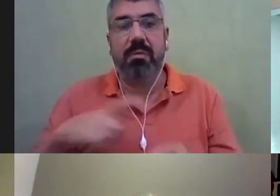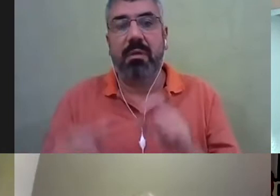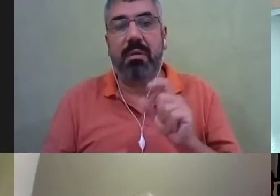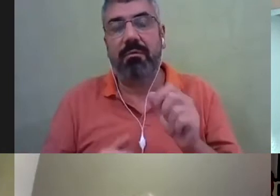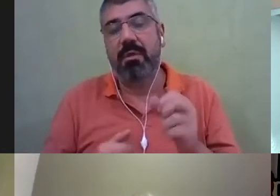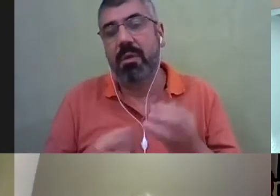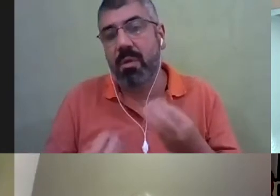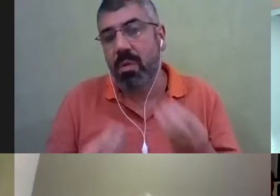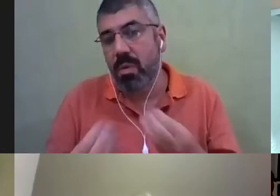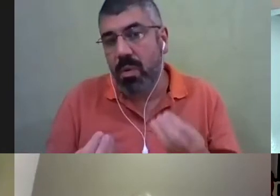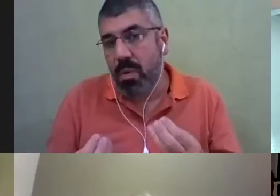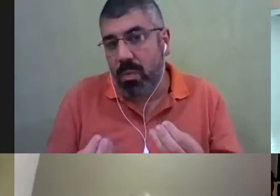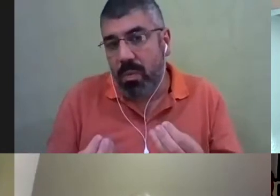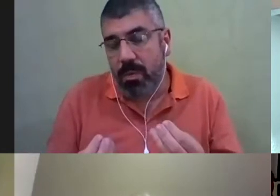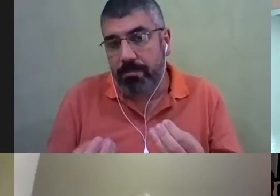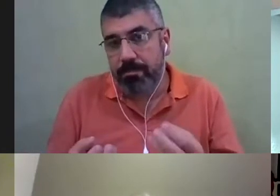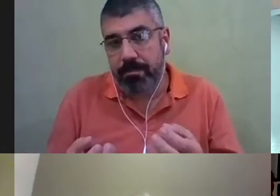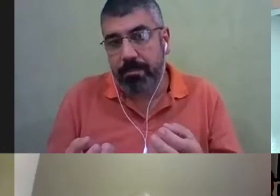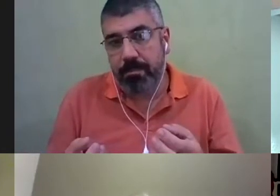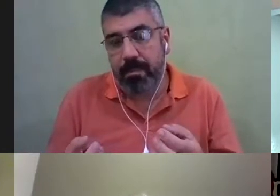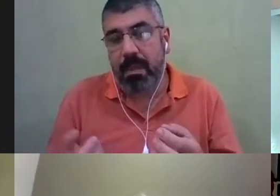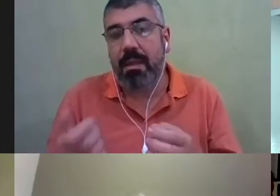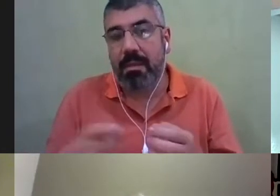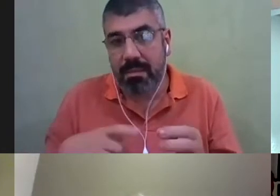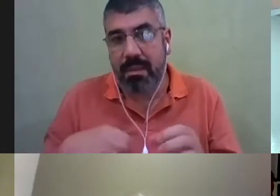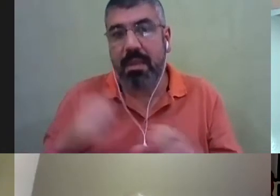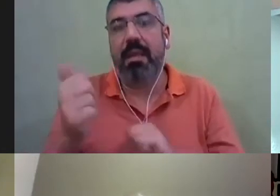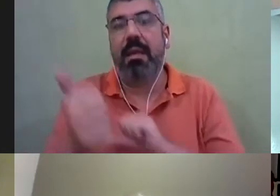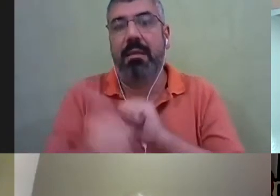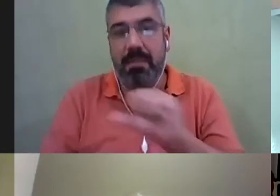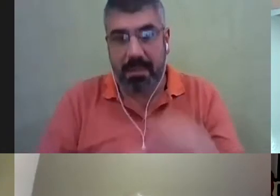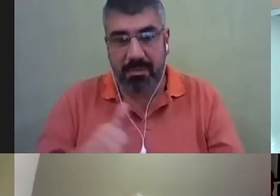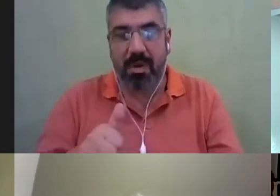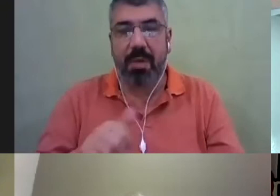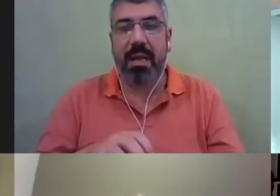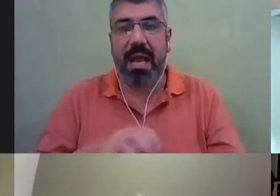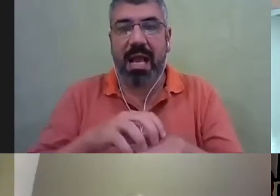about this transformative agency and